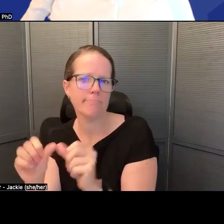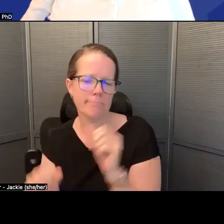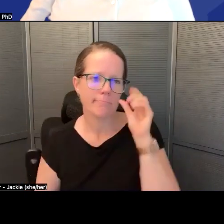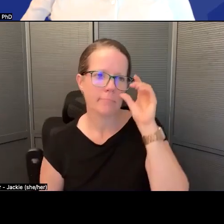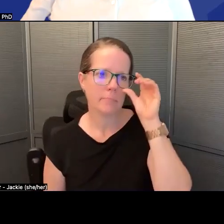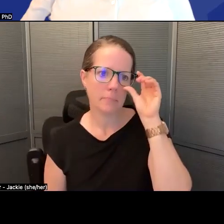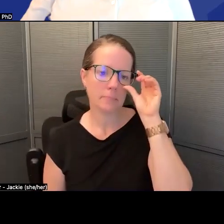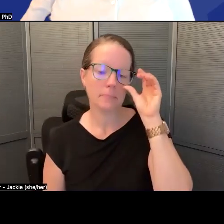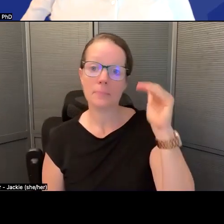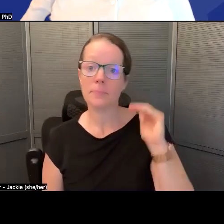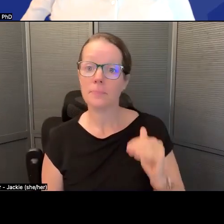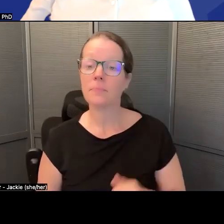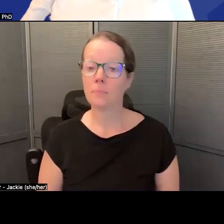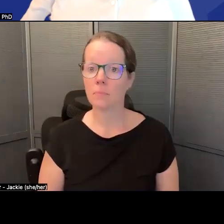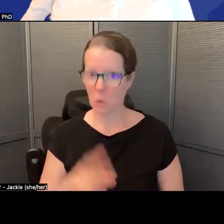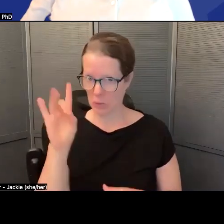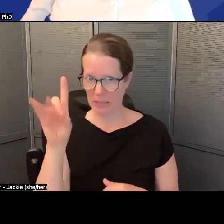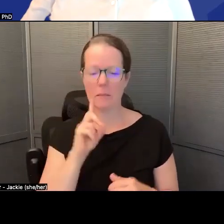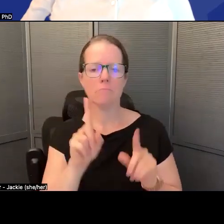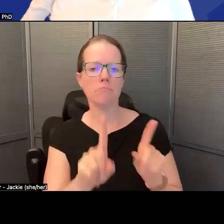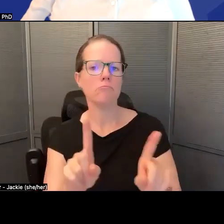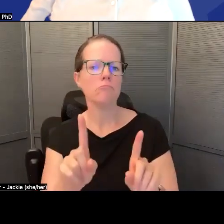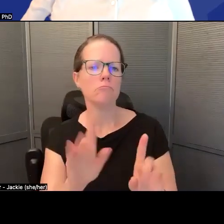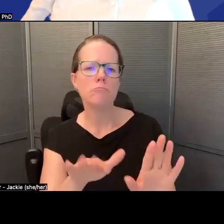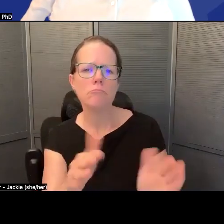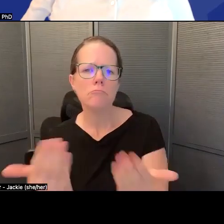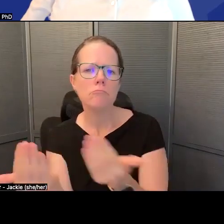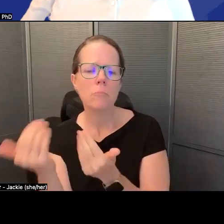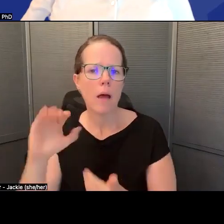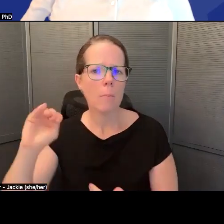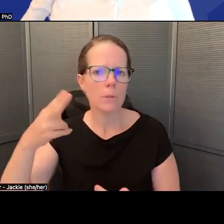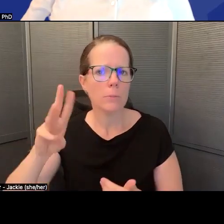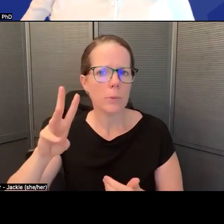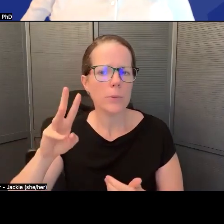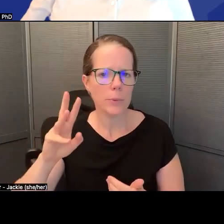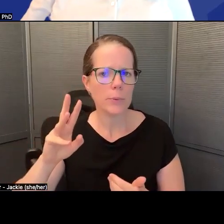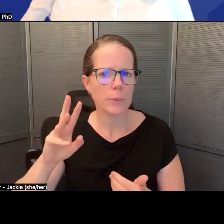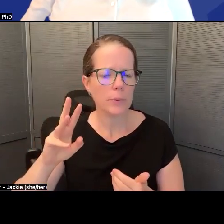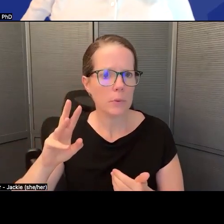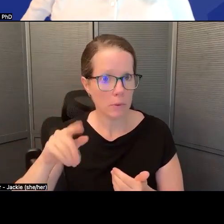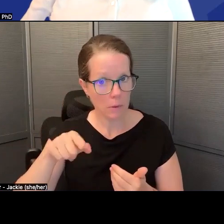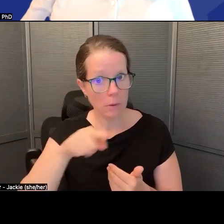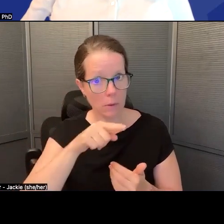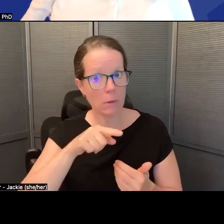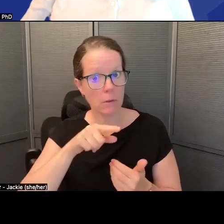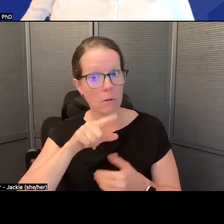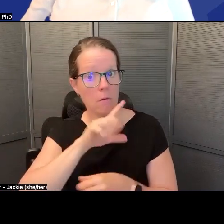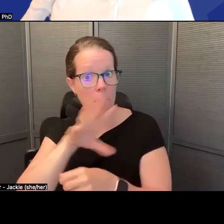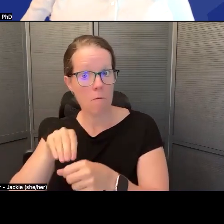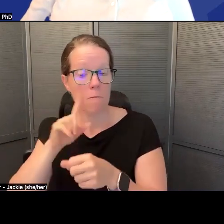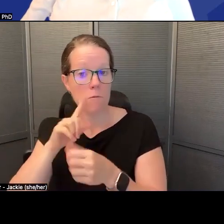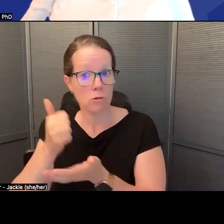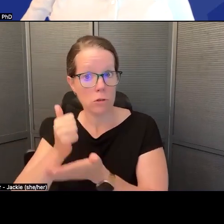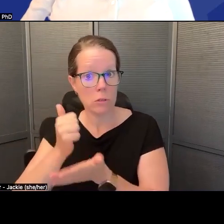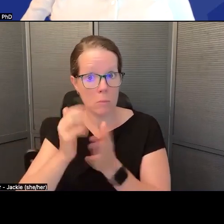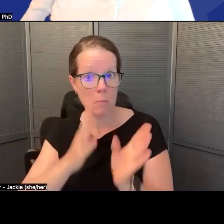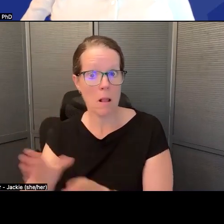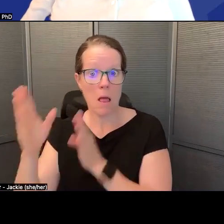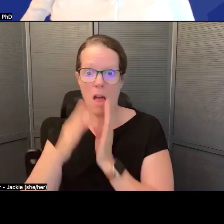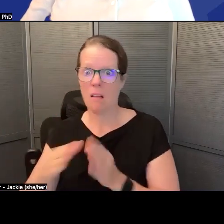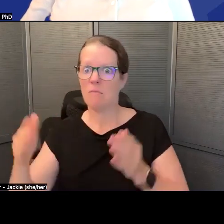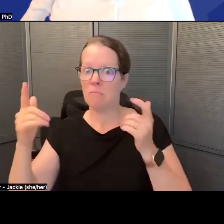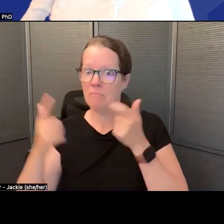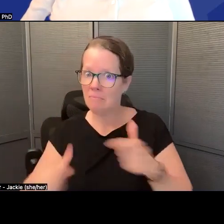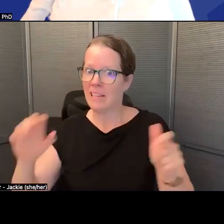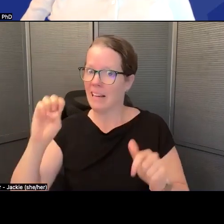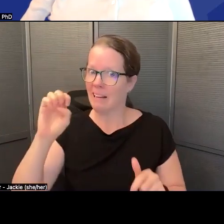We did check in with the mental health workers about how they felt regarding involvement in treatment planning, a major effort in